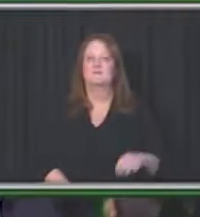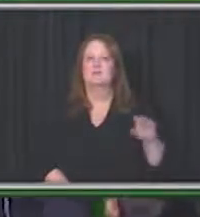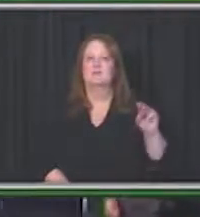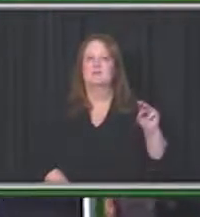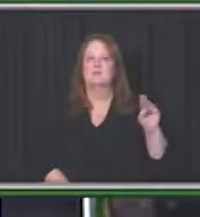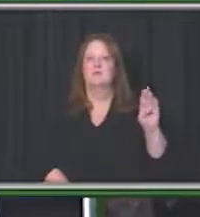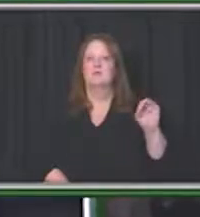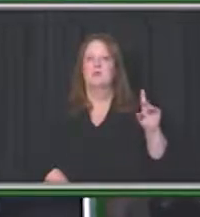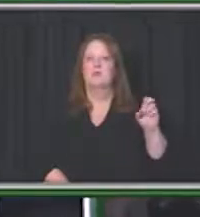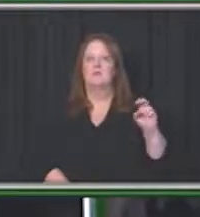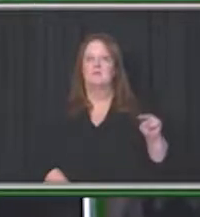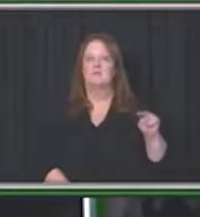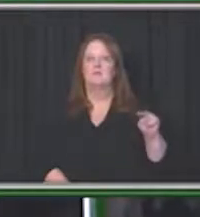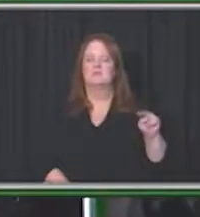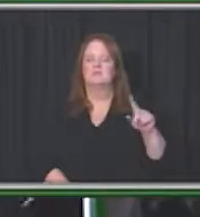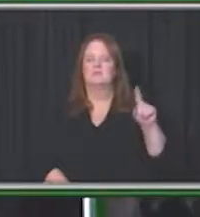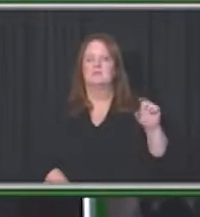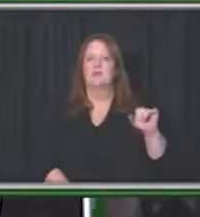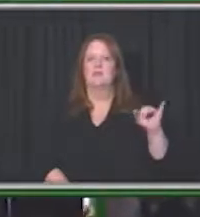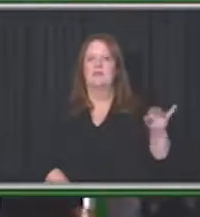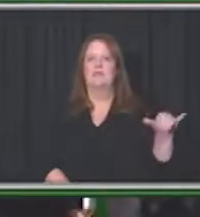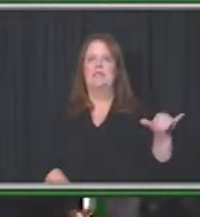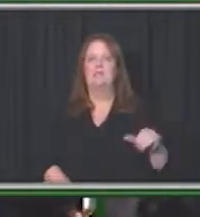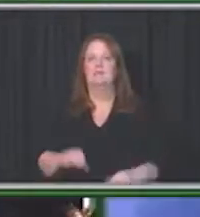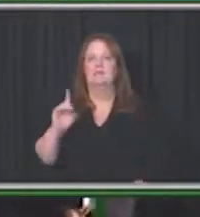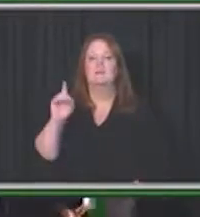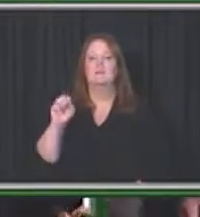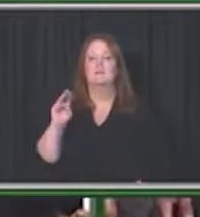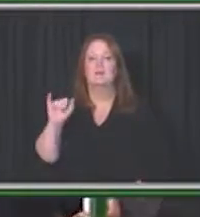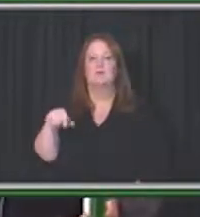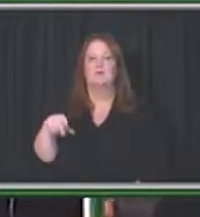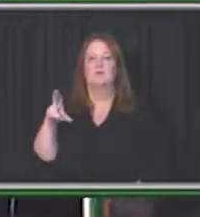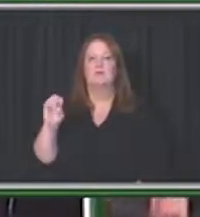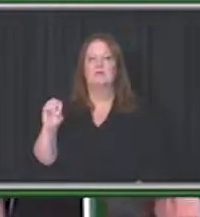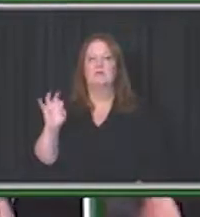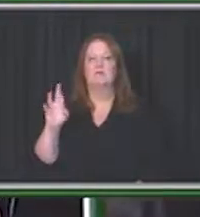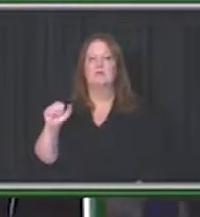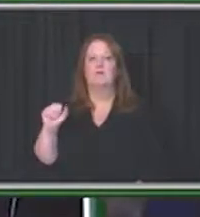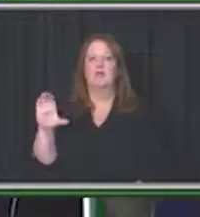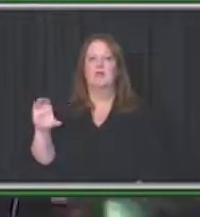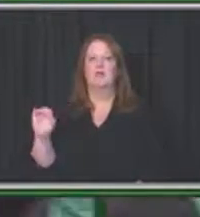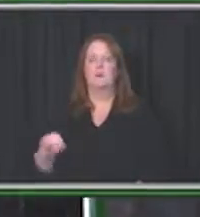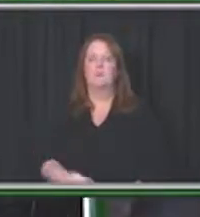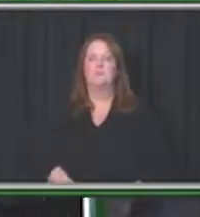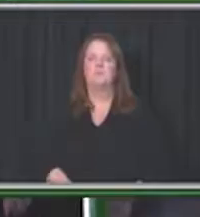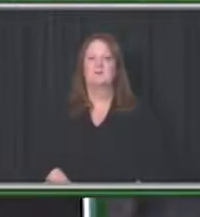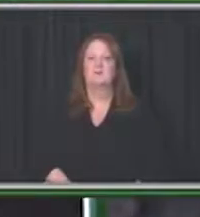Bogdan Zagorodny. Dominique Franco.